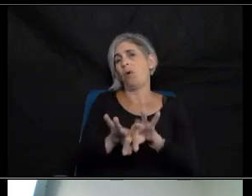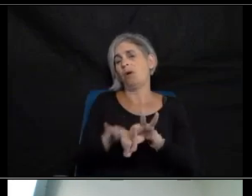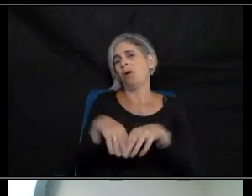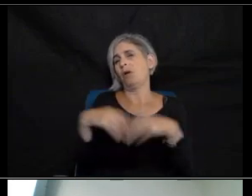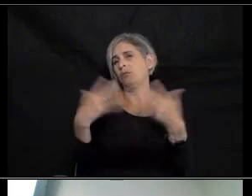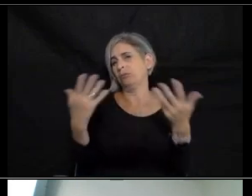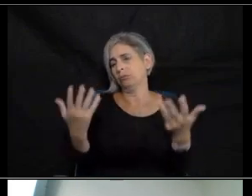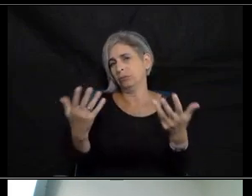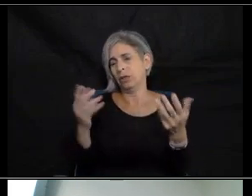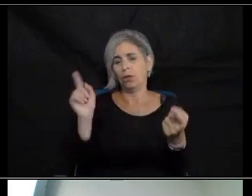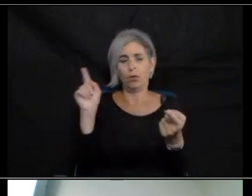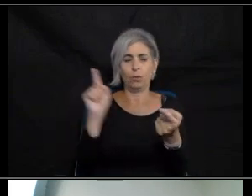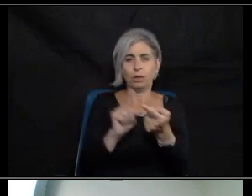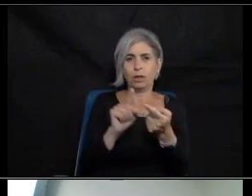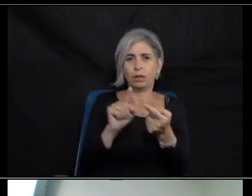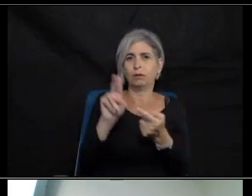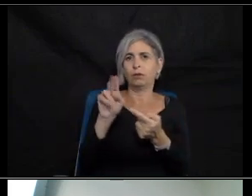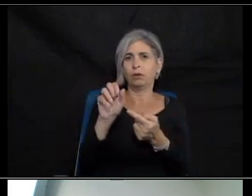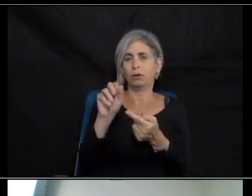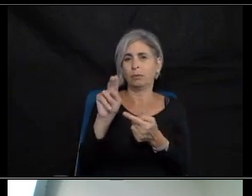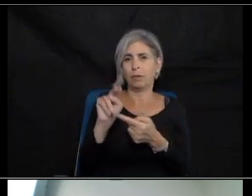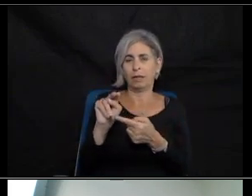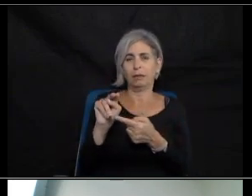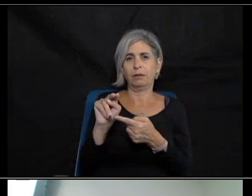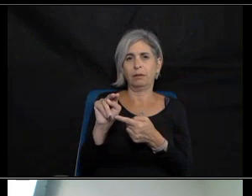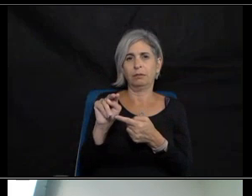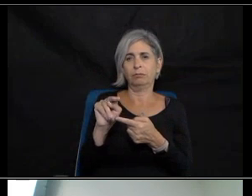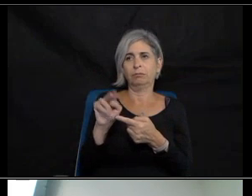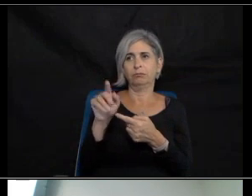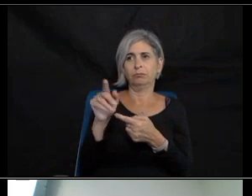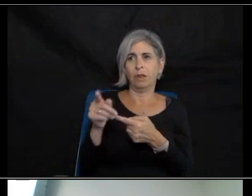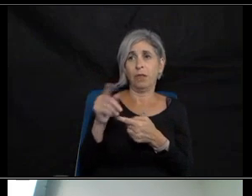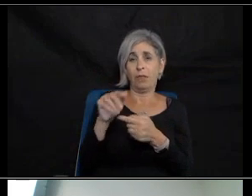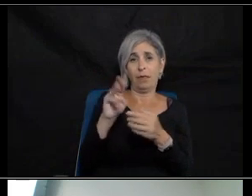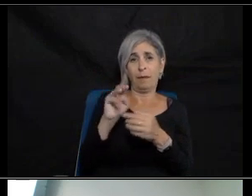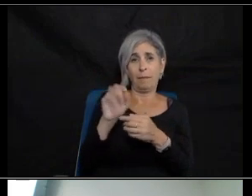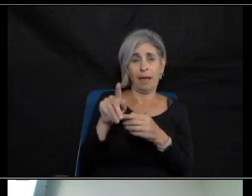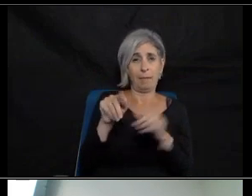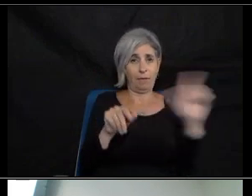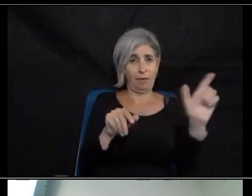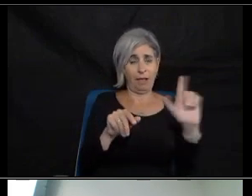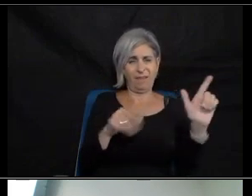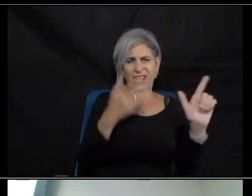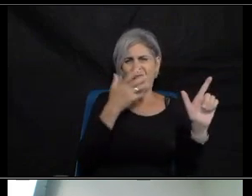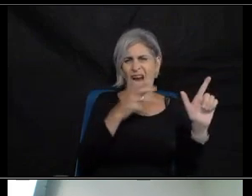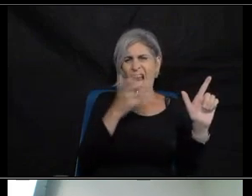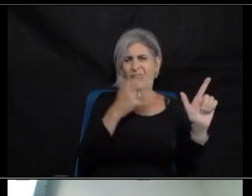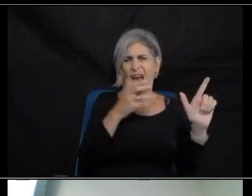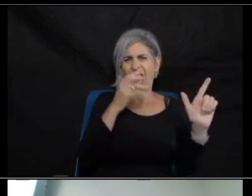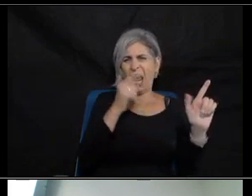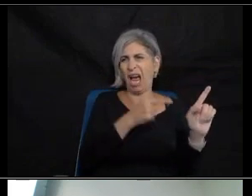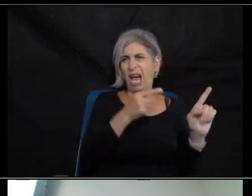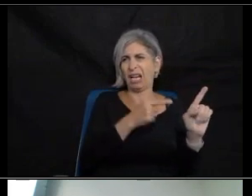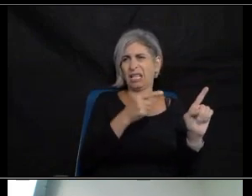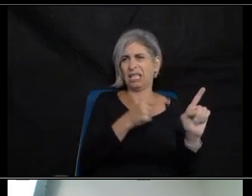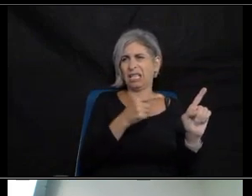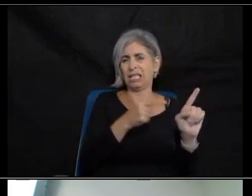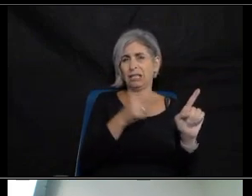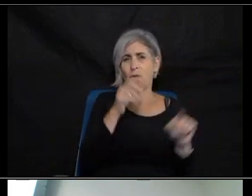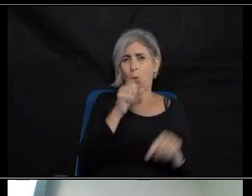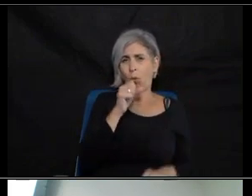the reduction of urban heat islands. So the map on the left shows the hottest areas of the city in